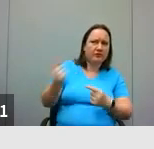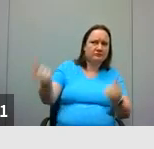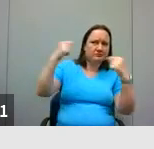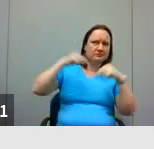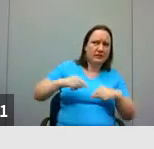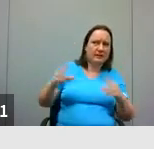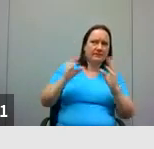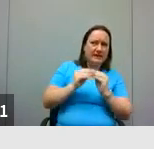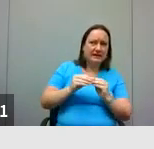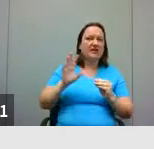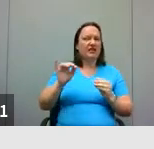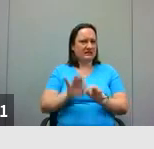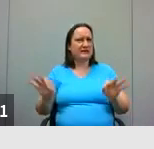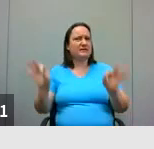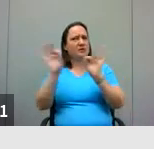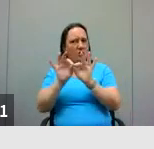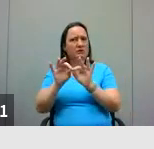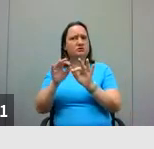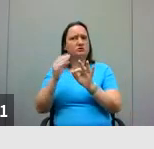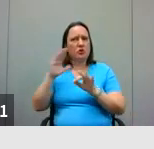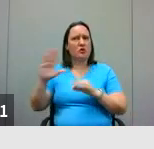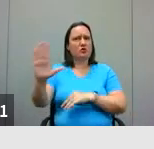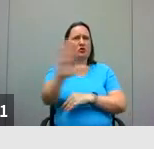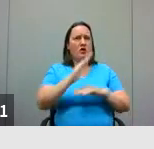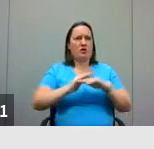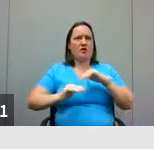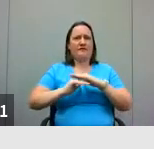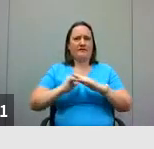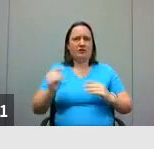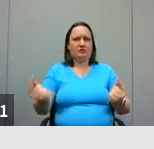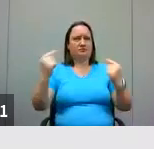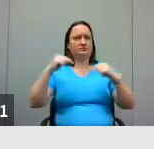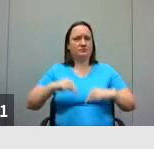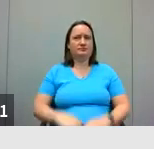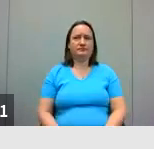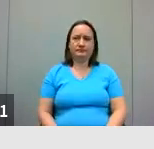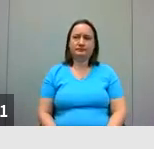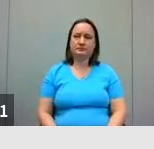because I think that that's important too. Mm-hmm.